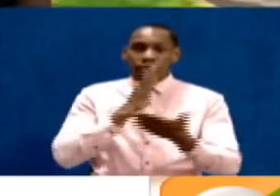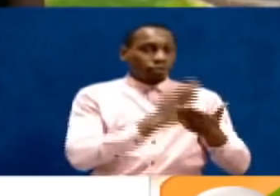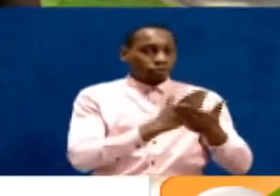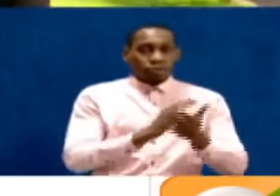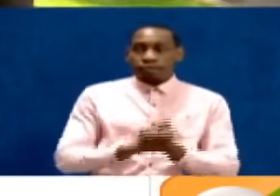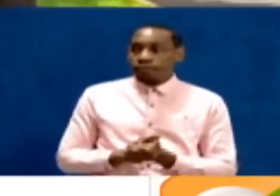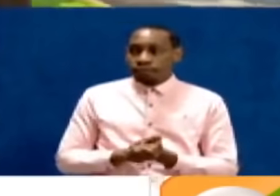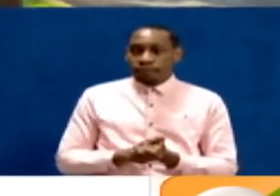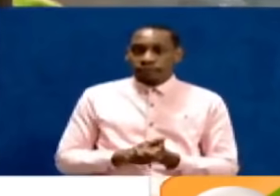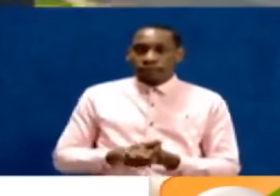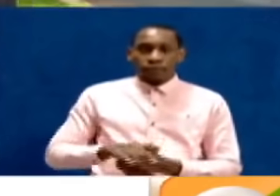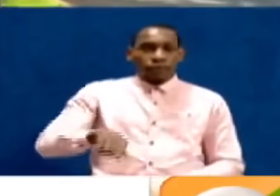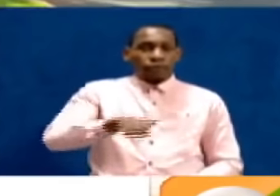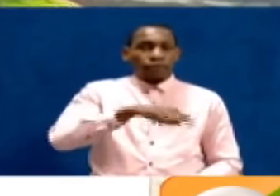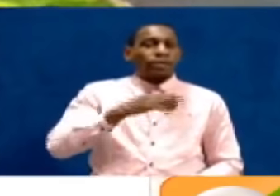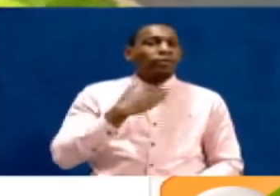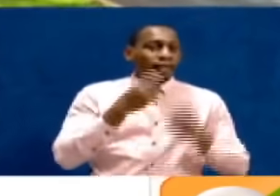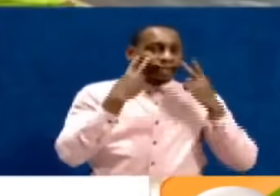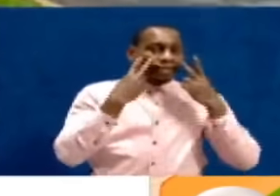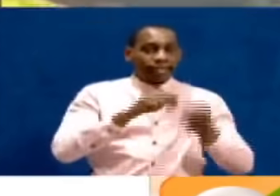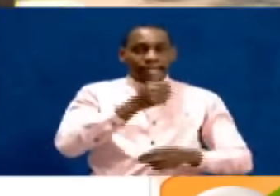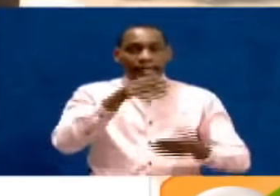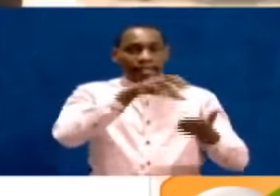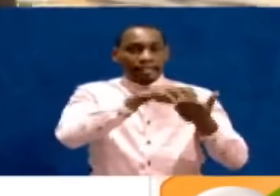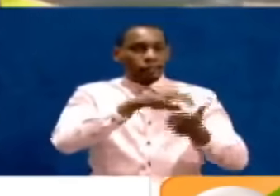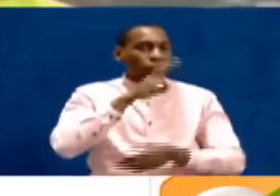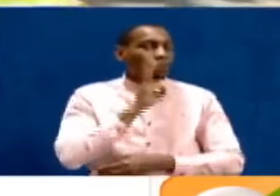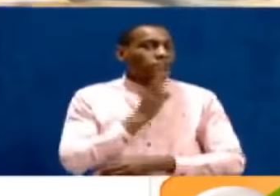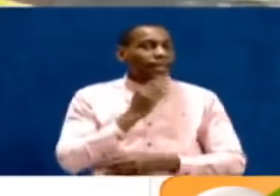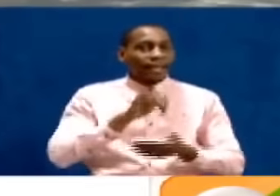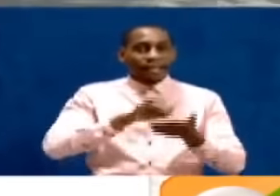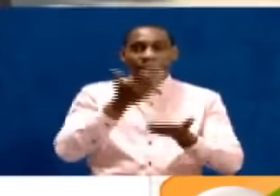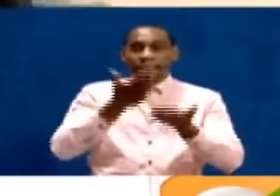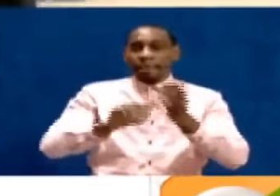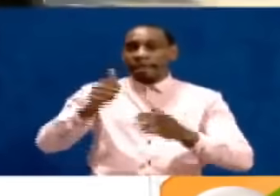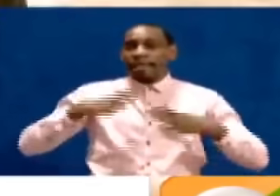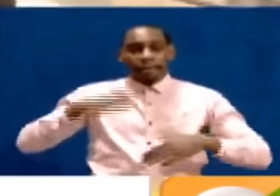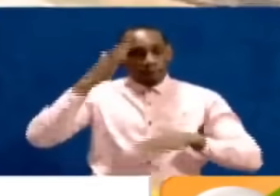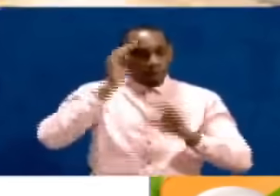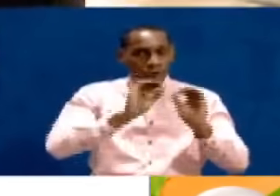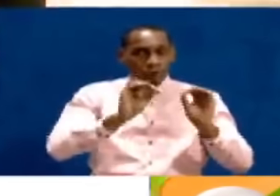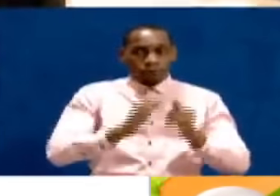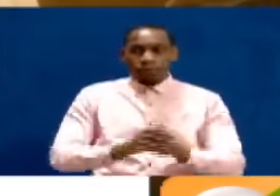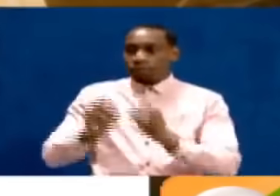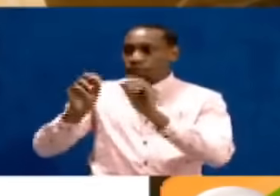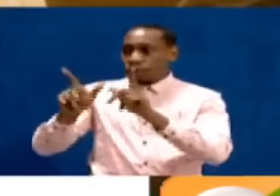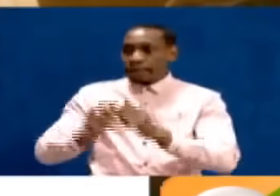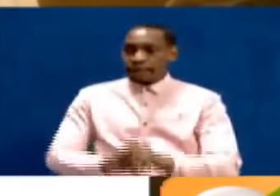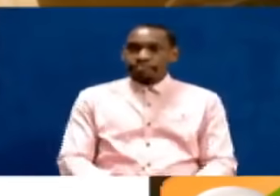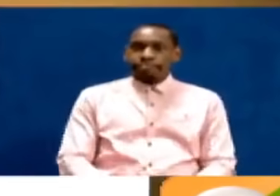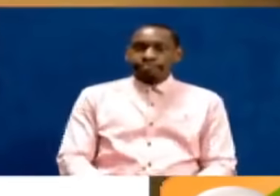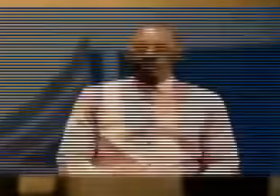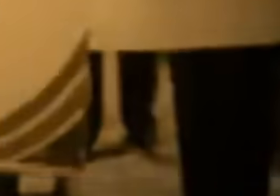to get to see a bit of the other side to Musalia that perhaps a lot of people don't know. Okay.